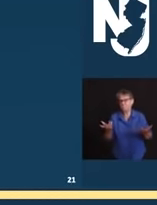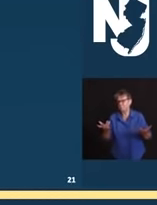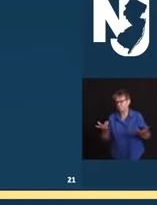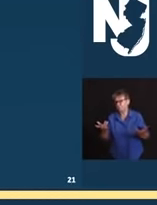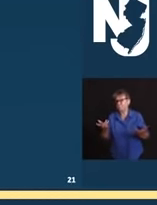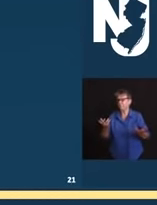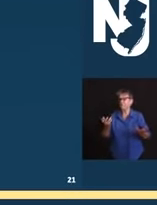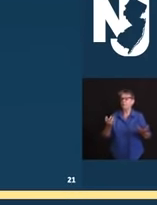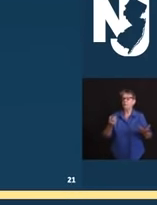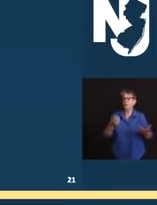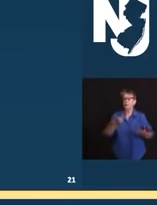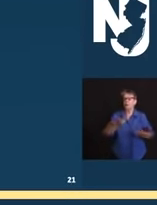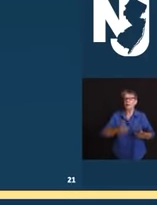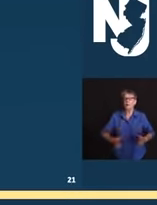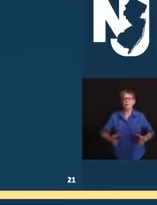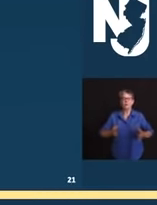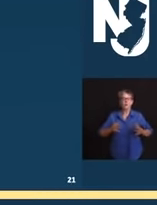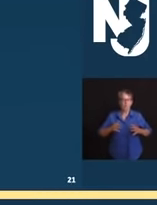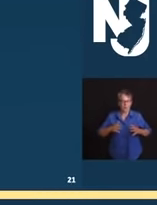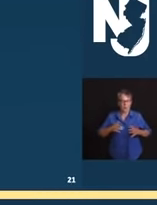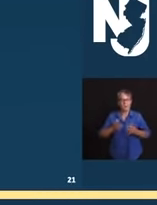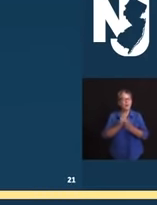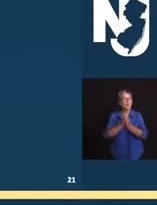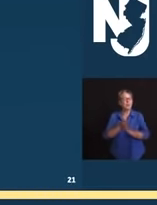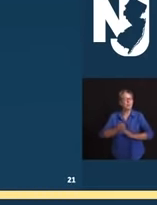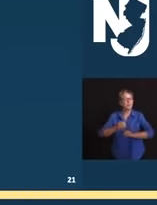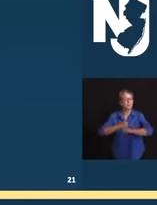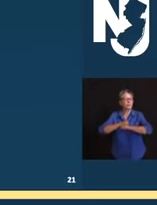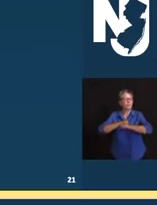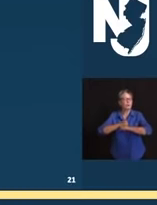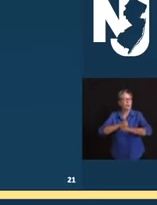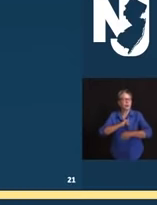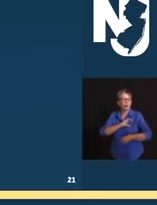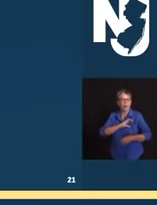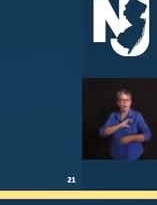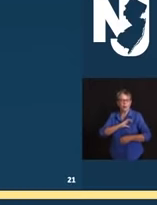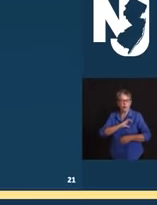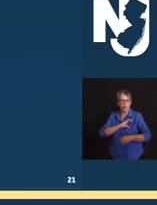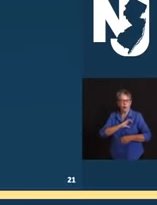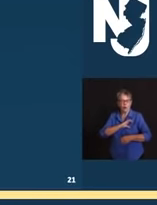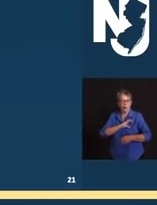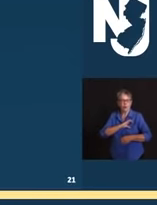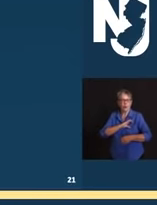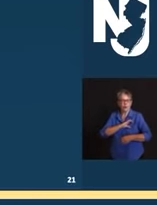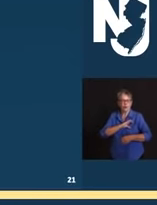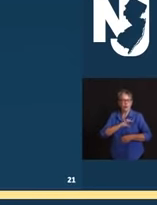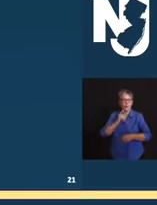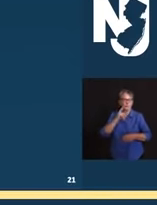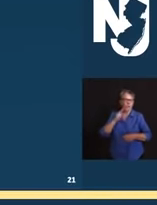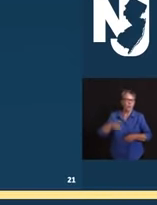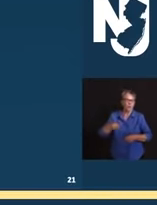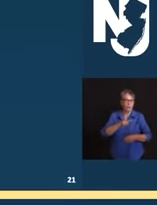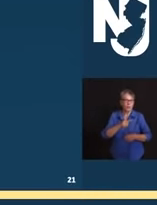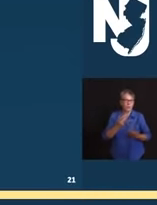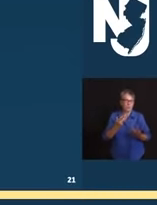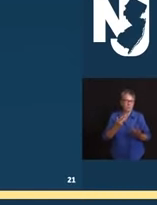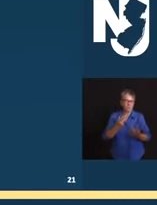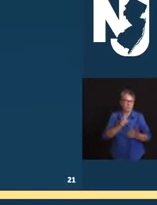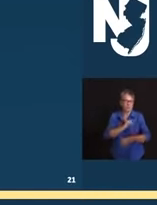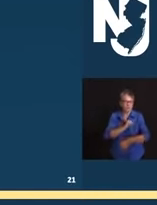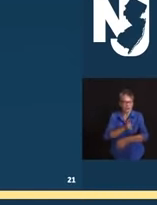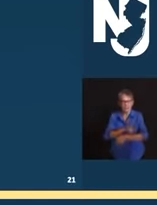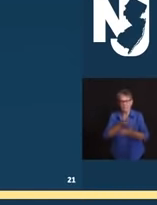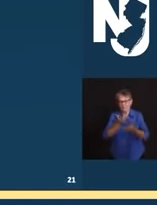City Housing Authority. Arthur's love of sports remained with him, but he was also just as fond of a game of